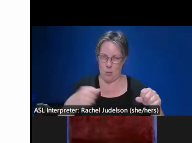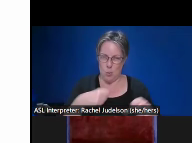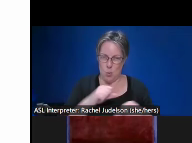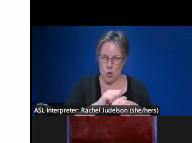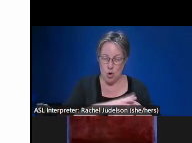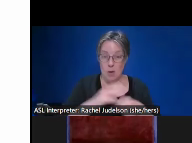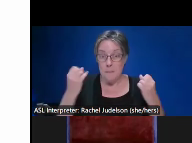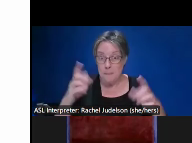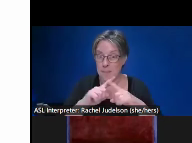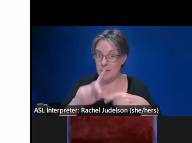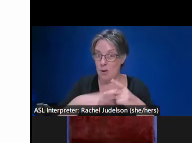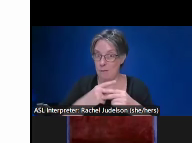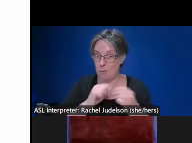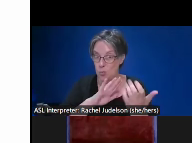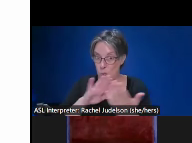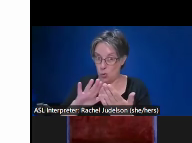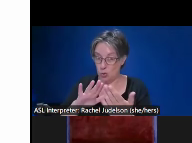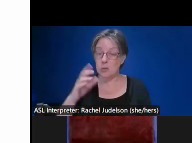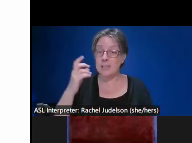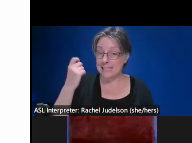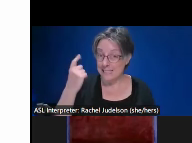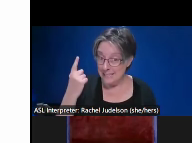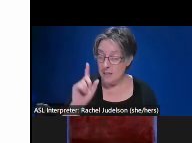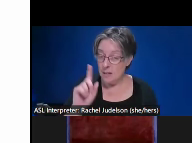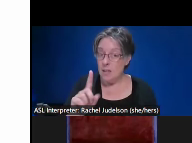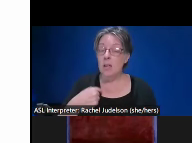use. Even so,